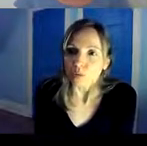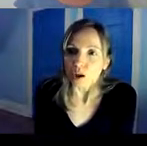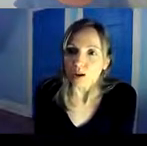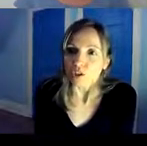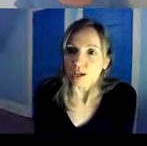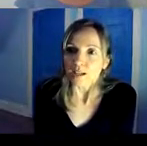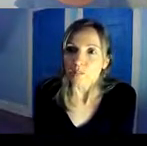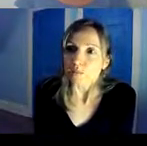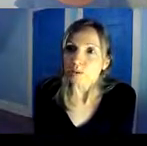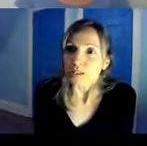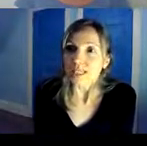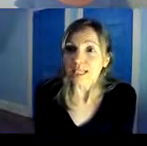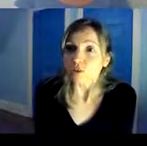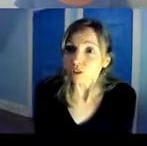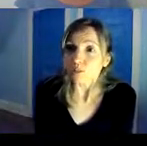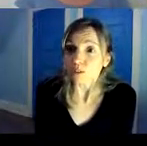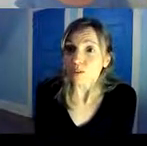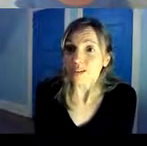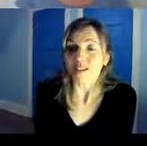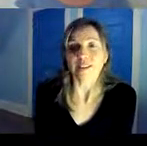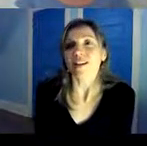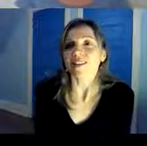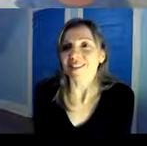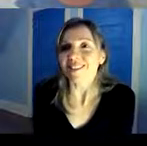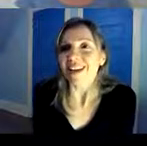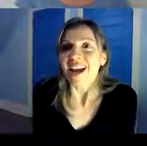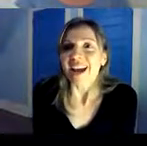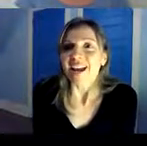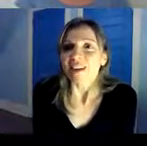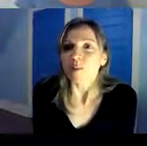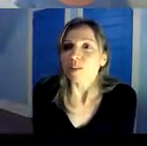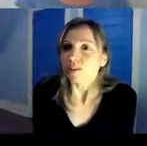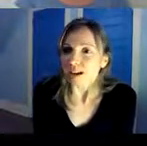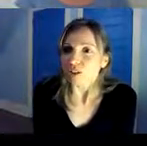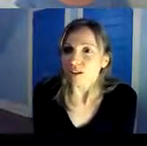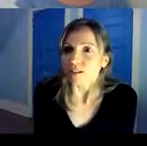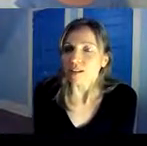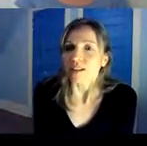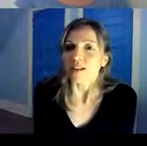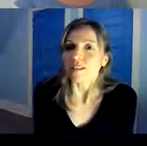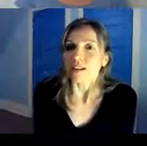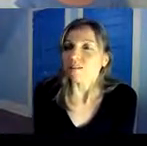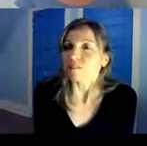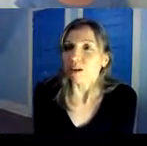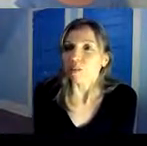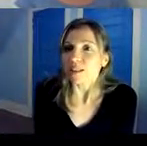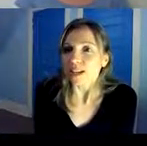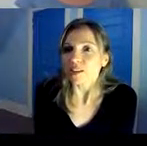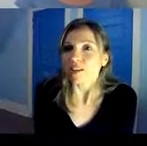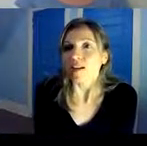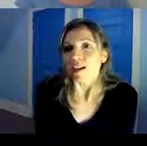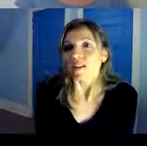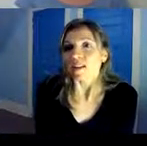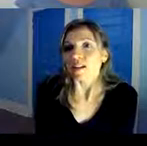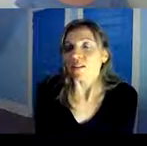in a new garage, and before they put it in, I said, you should deal with the knotweed, and they didn't. And they put down asphalt, and